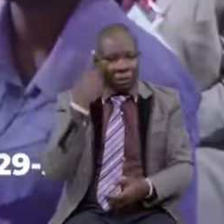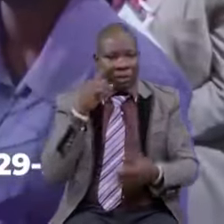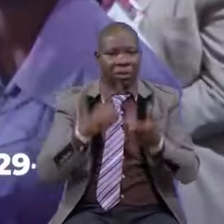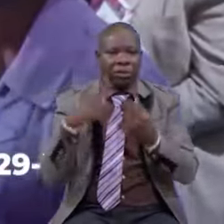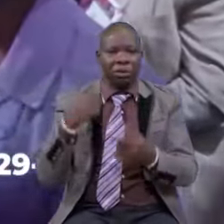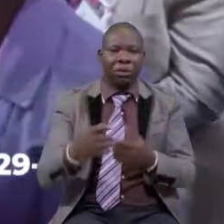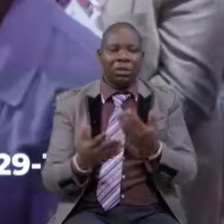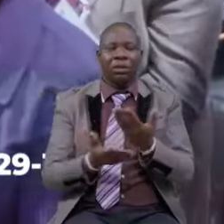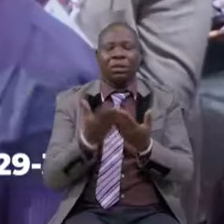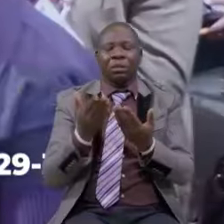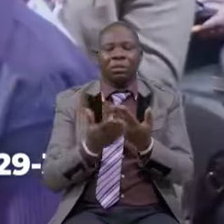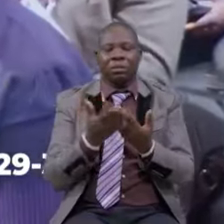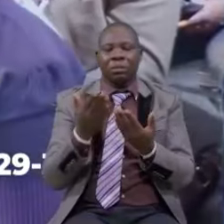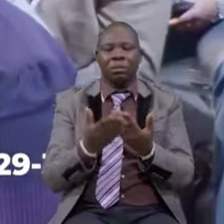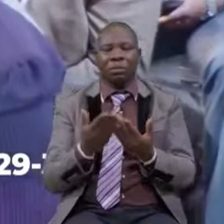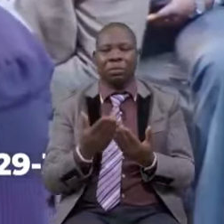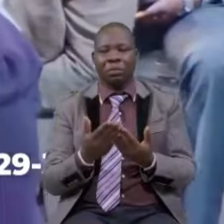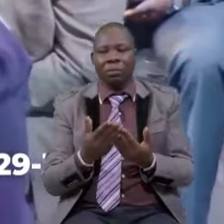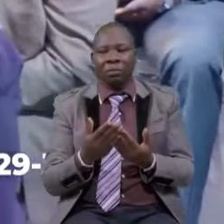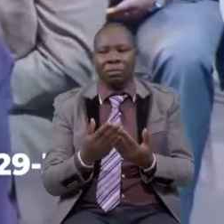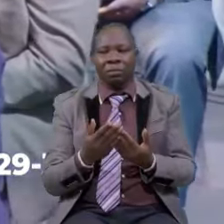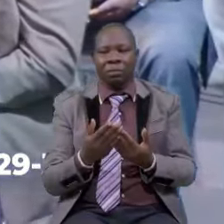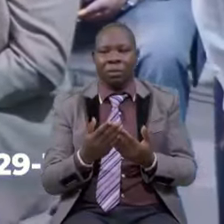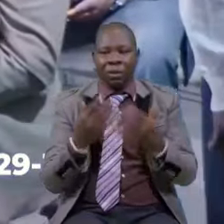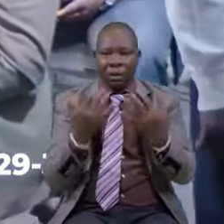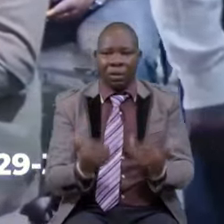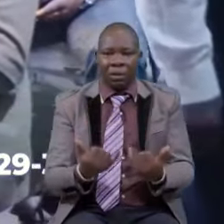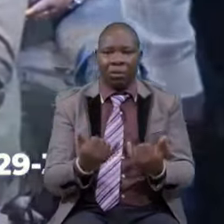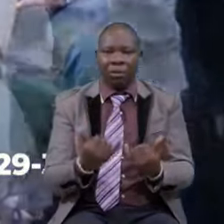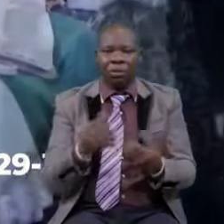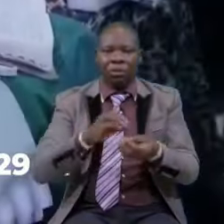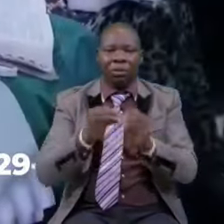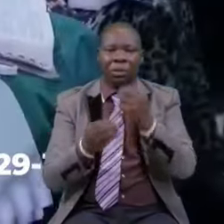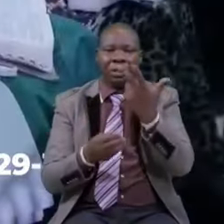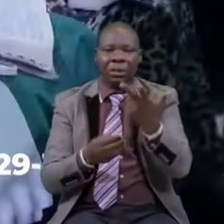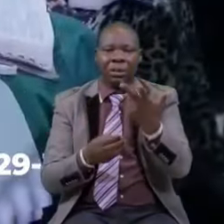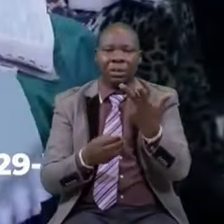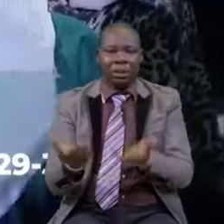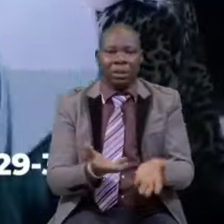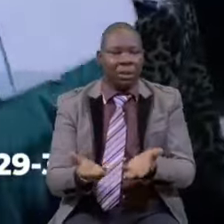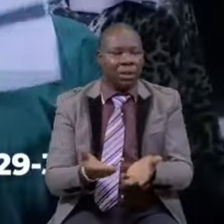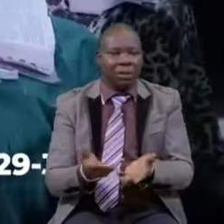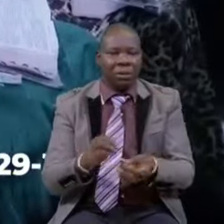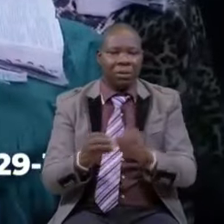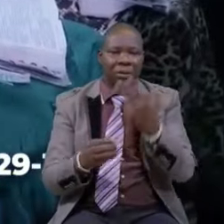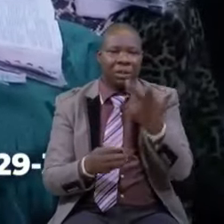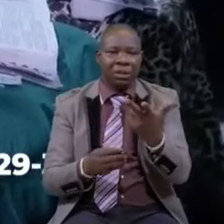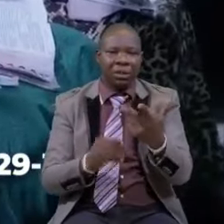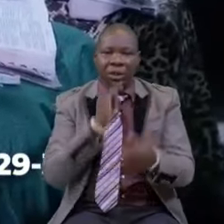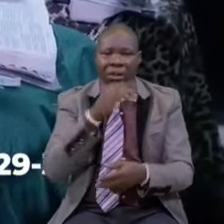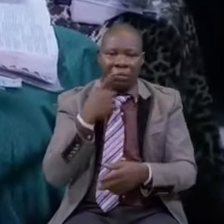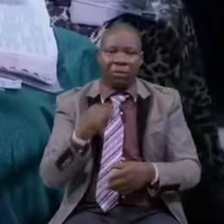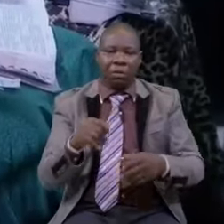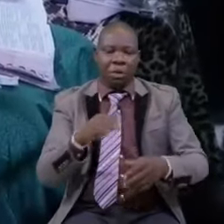the simple. We're now coming to number three here. Number three is the